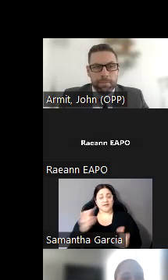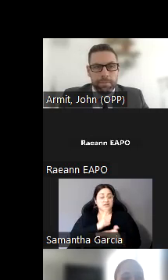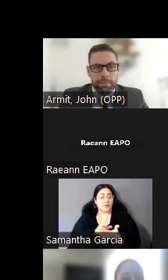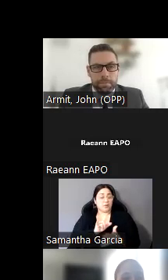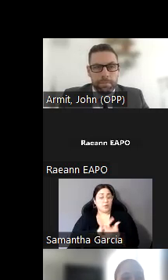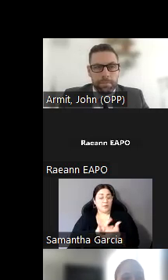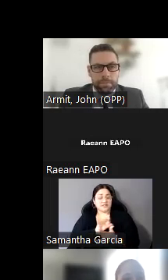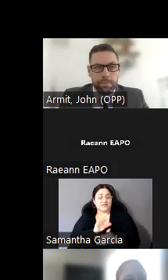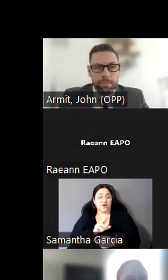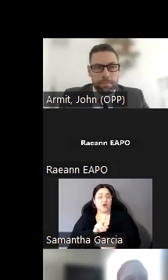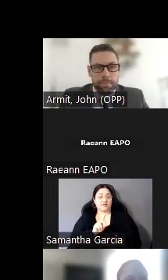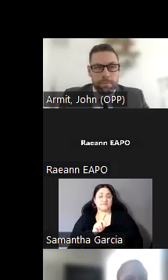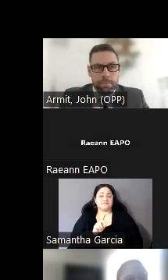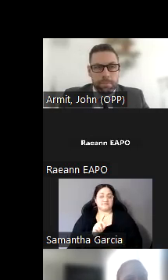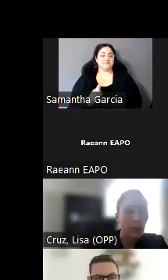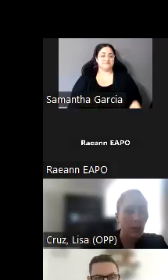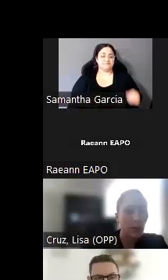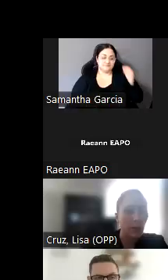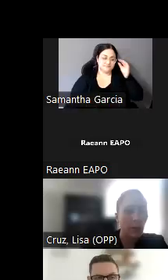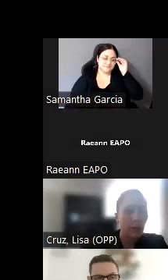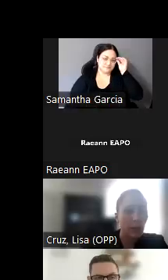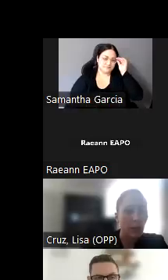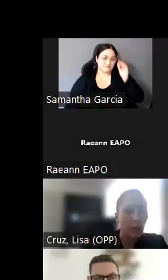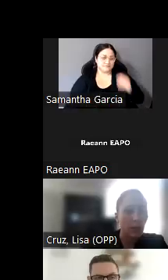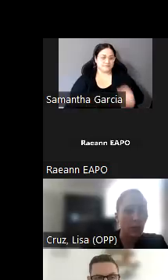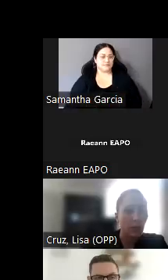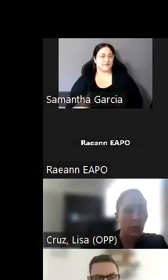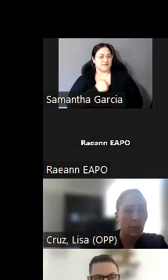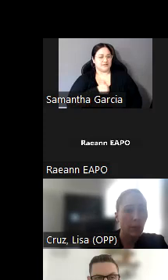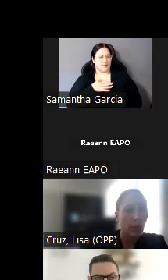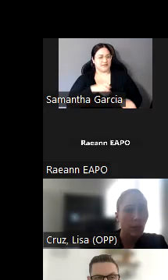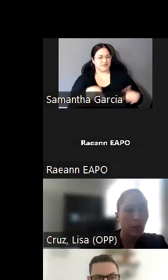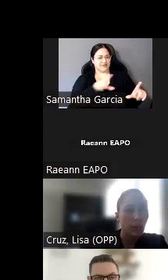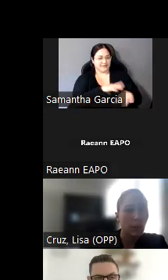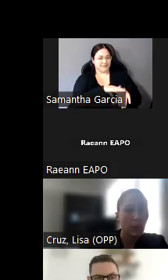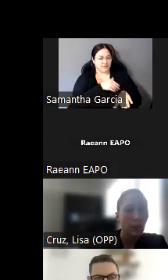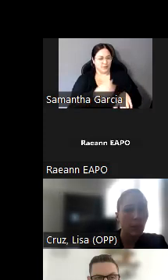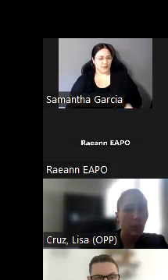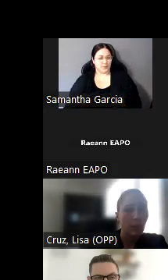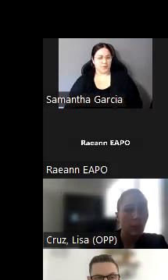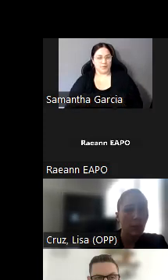So moving on to romance fraud. Sorry, my screen here is just taking a few minutes to load.